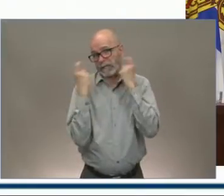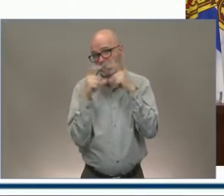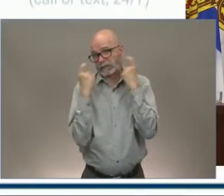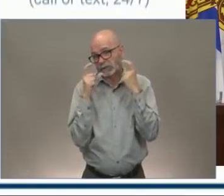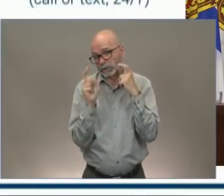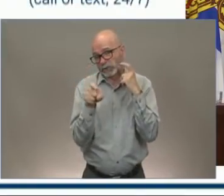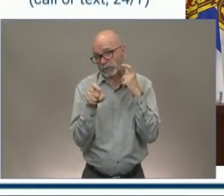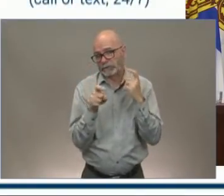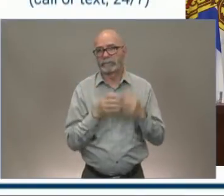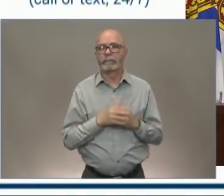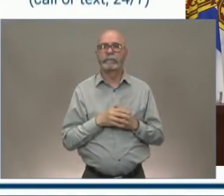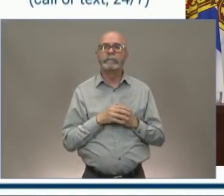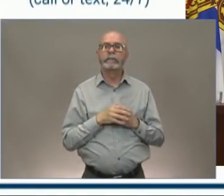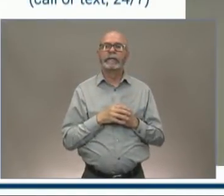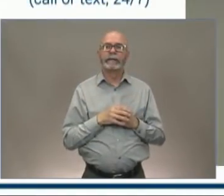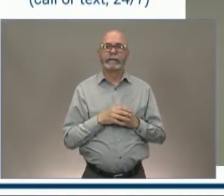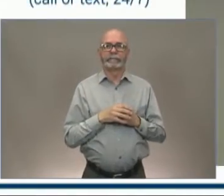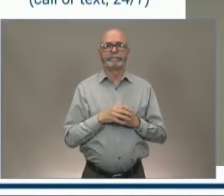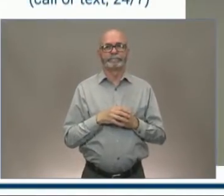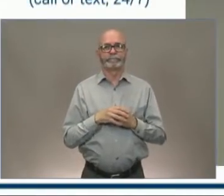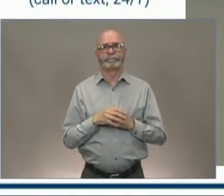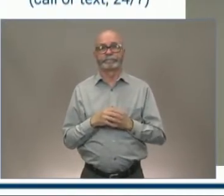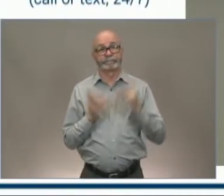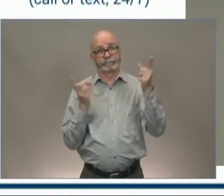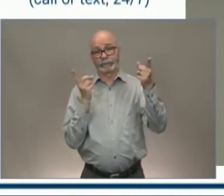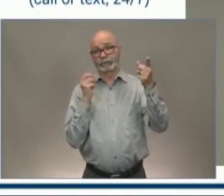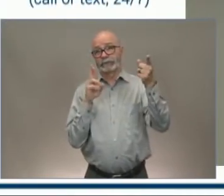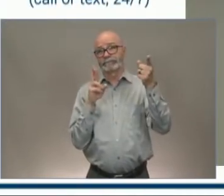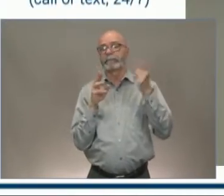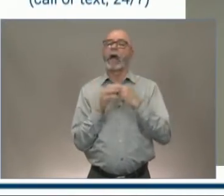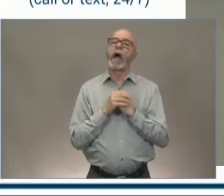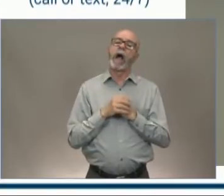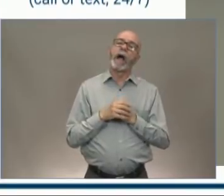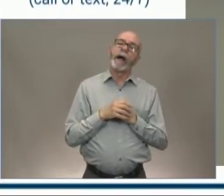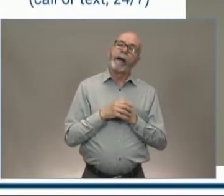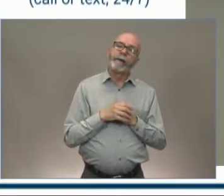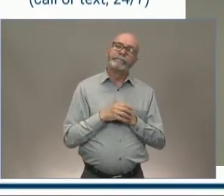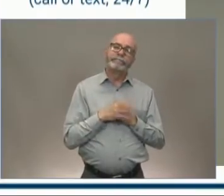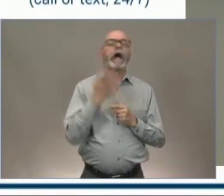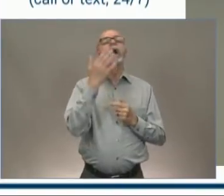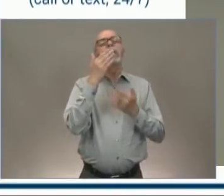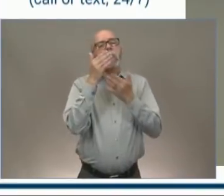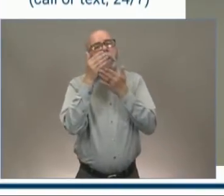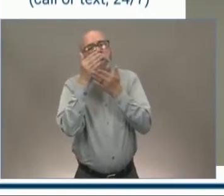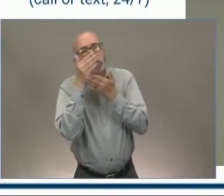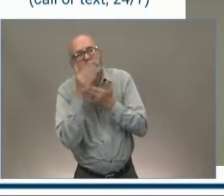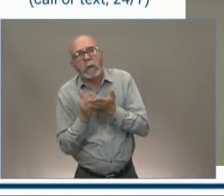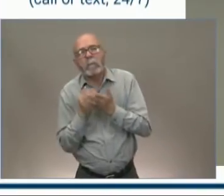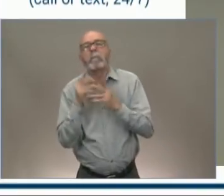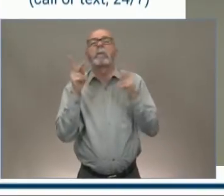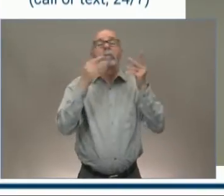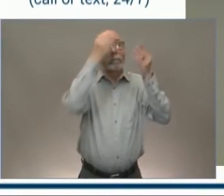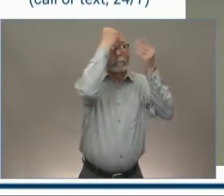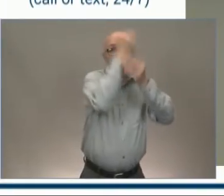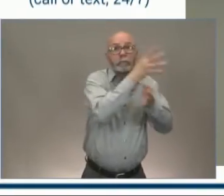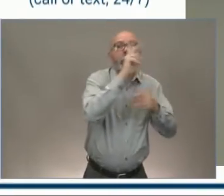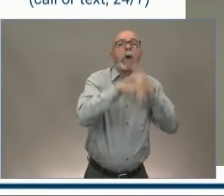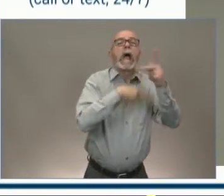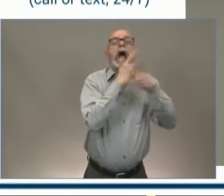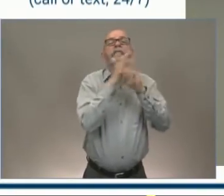So the Public Health Agency of Canada recently revised their masking guidance, and we follow that. And what they're saying to people is